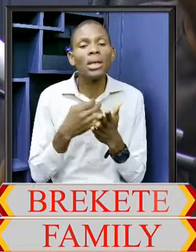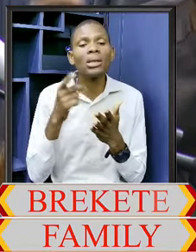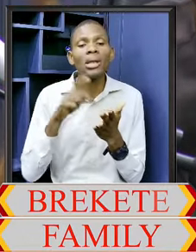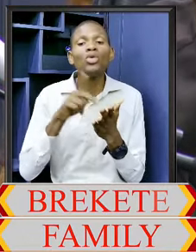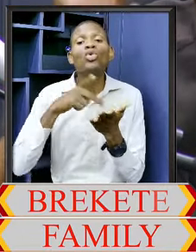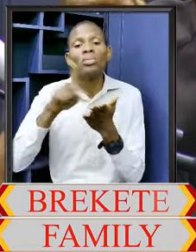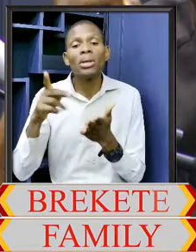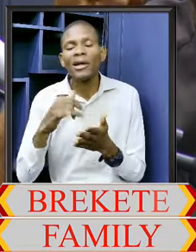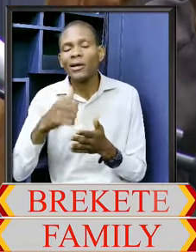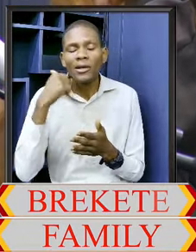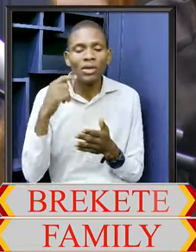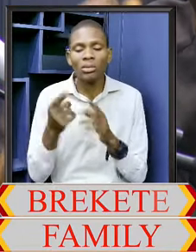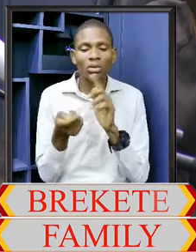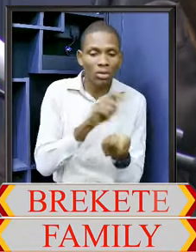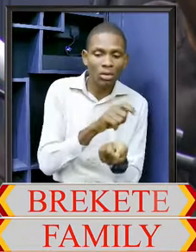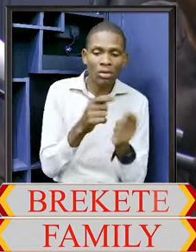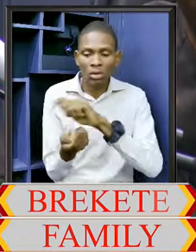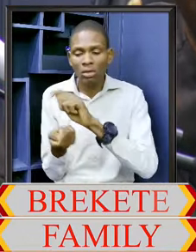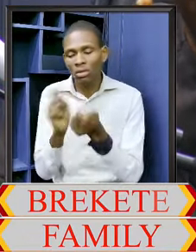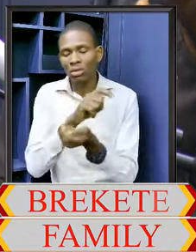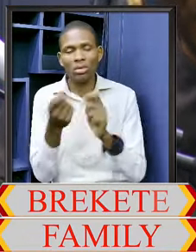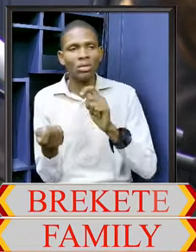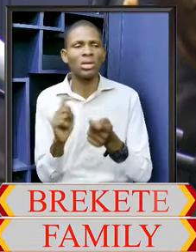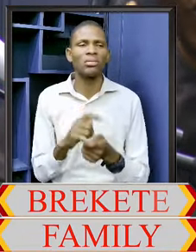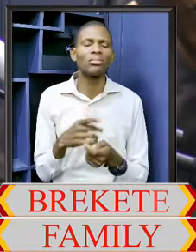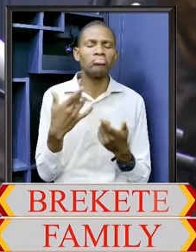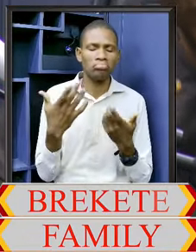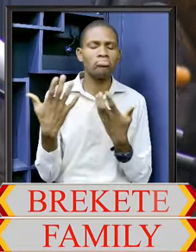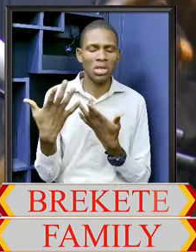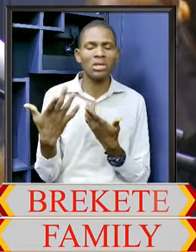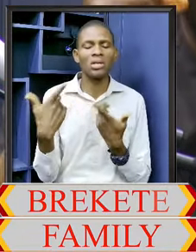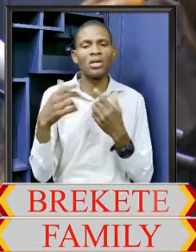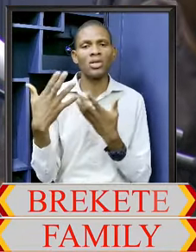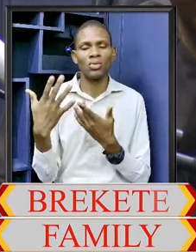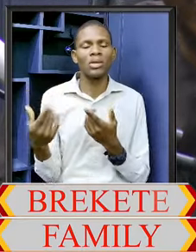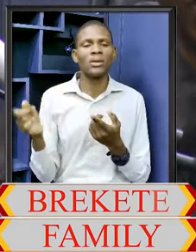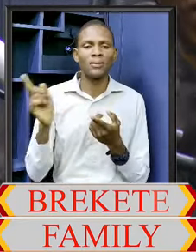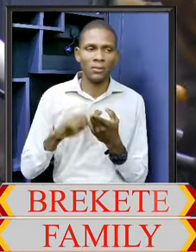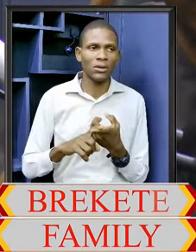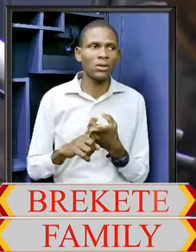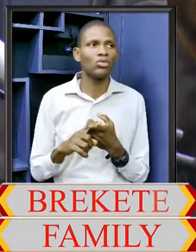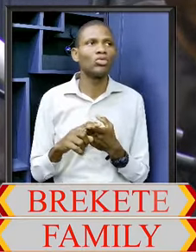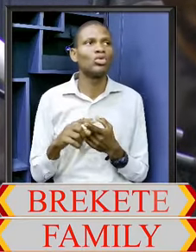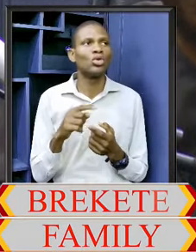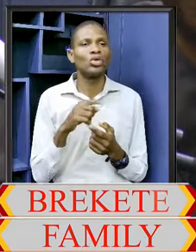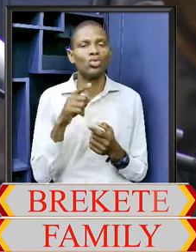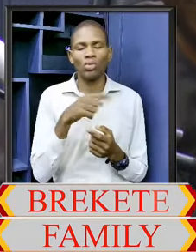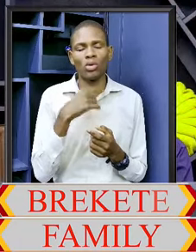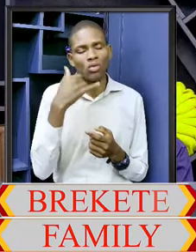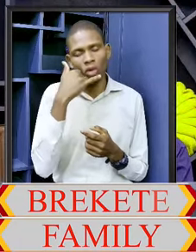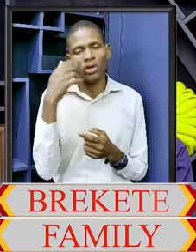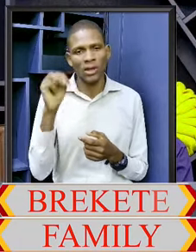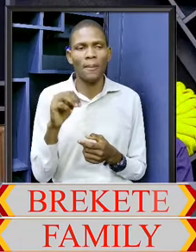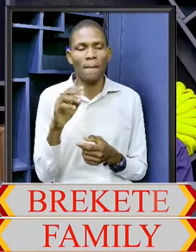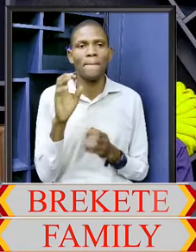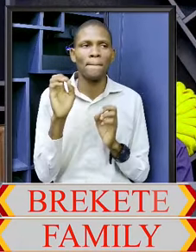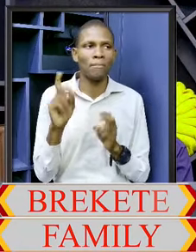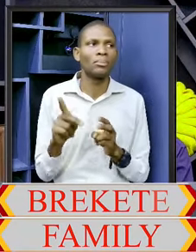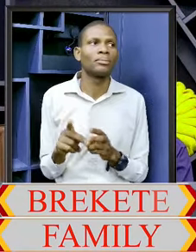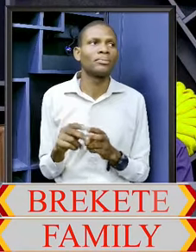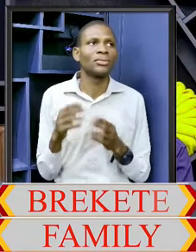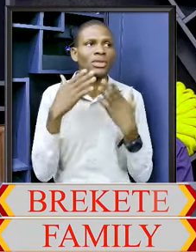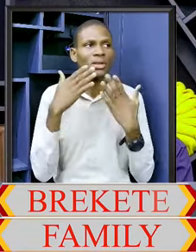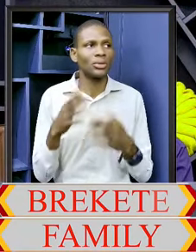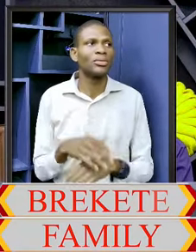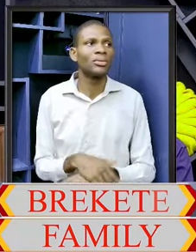them evidence, they go they turn them up and down. But make we no conclude, make we hold on until we speak to them. Okay. Okay. Thank you,